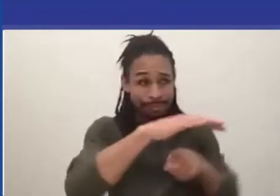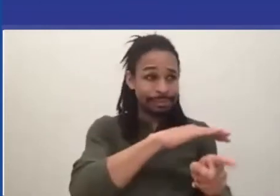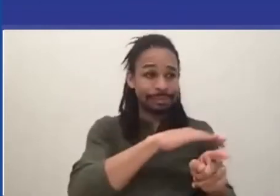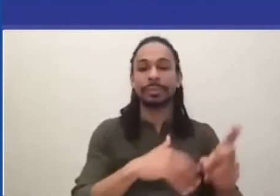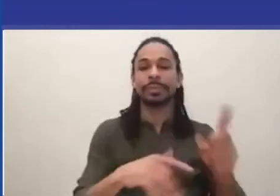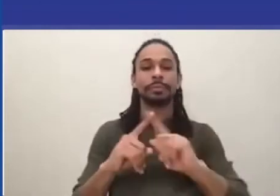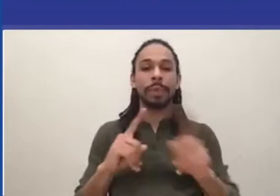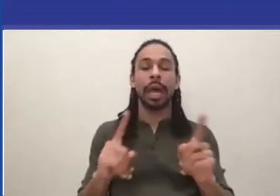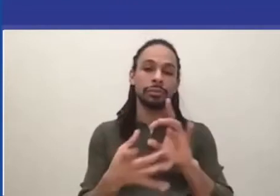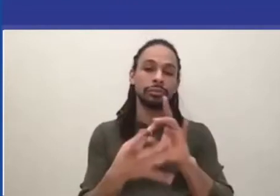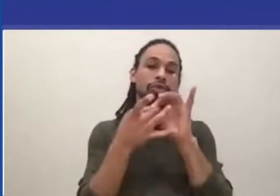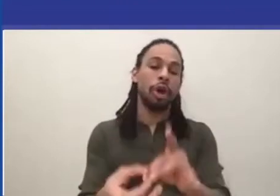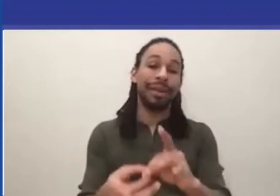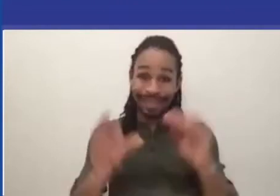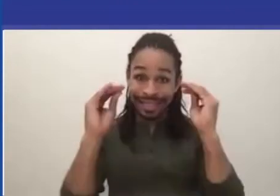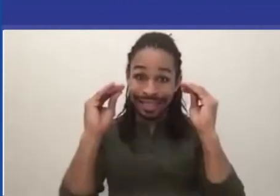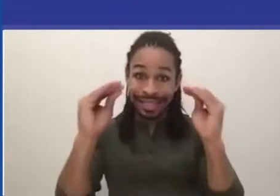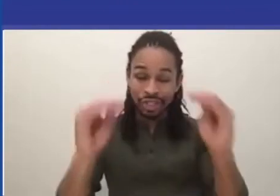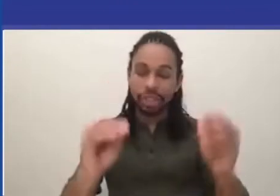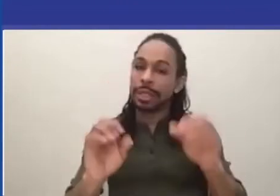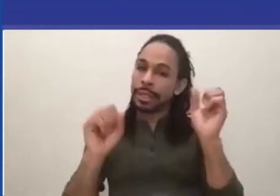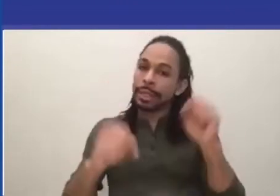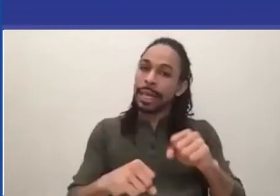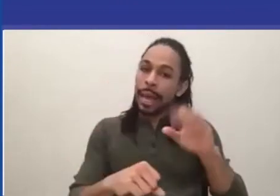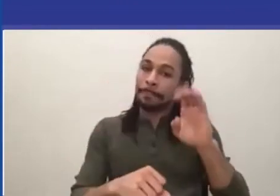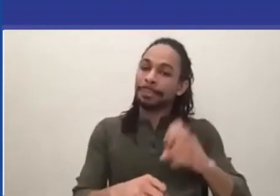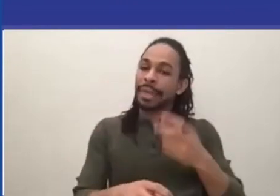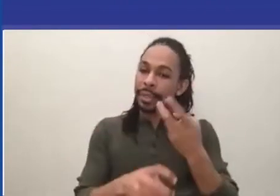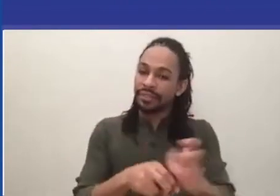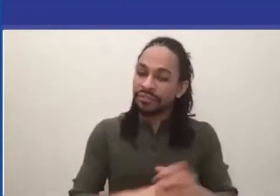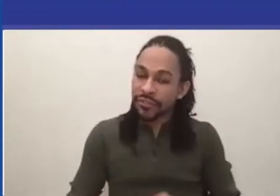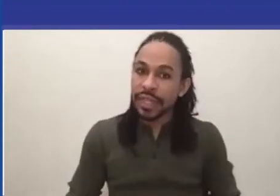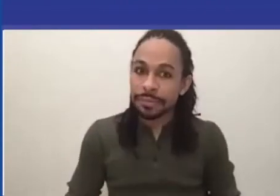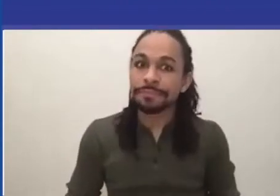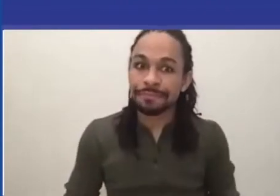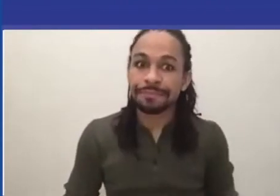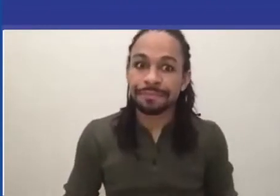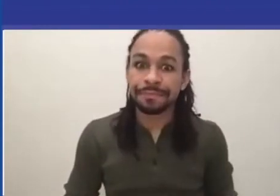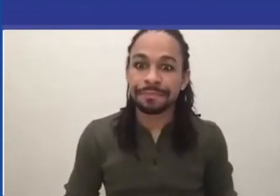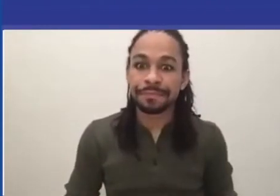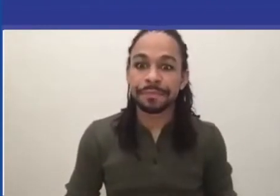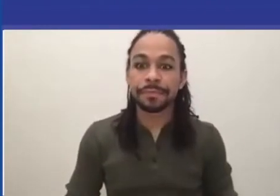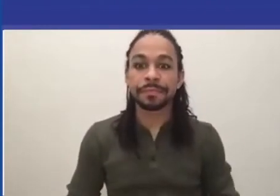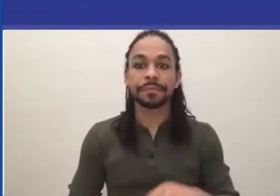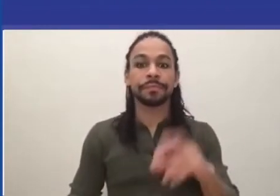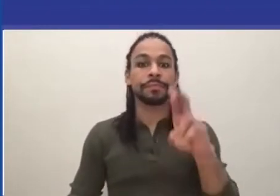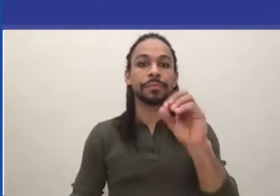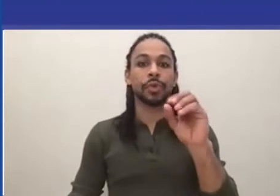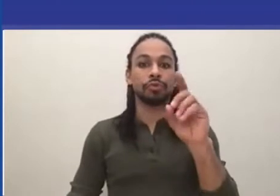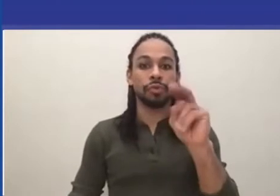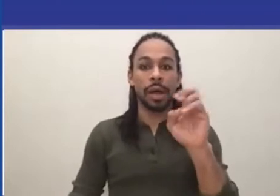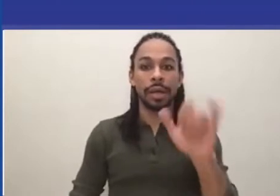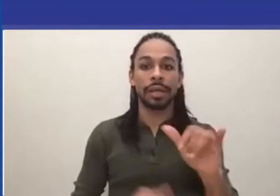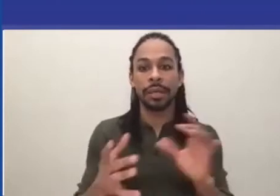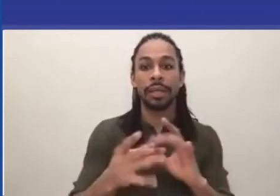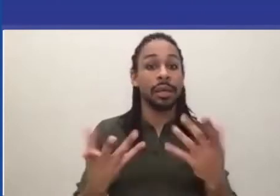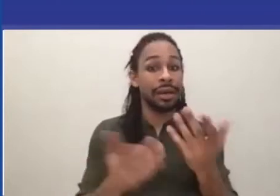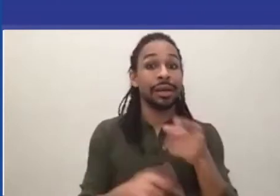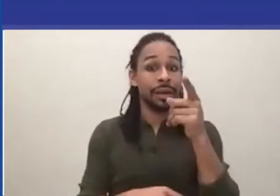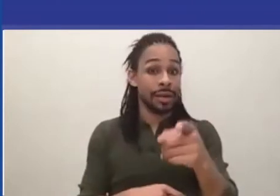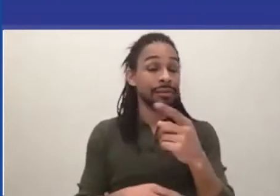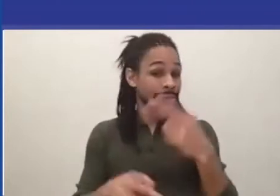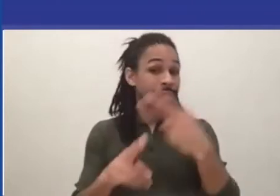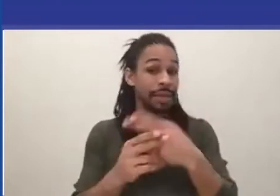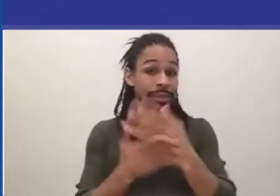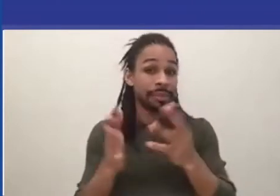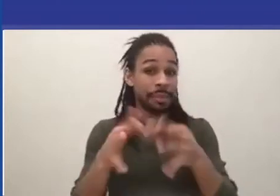be difficult. Yeah. Thank you. You named some really important things there, right? There's an equity. There can be an equity issue.